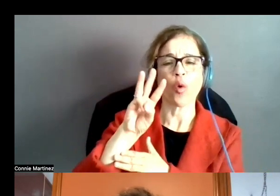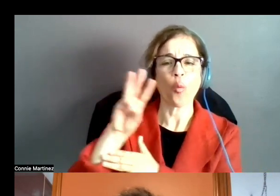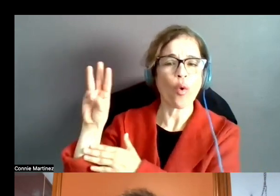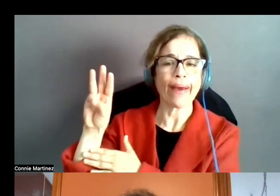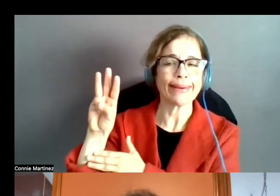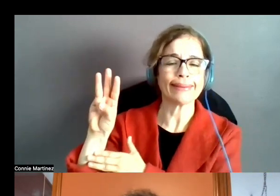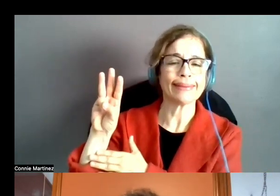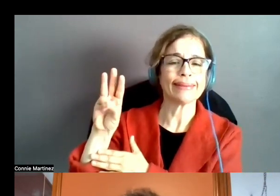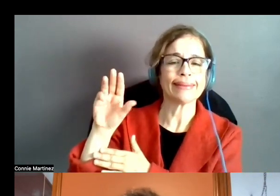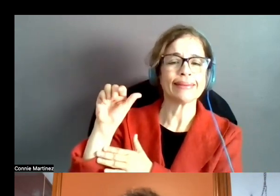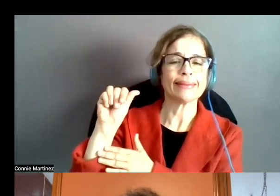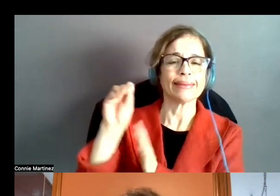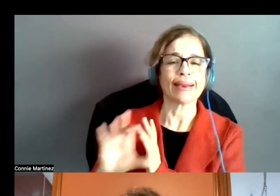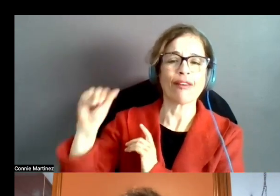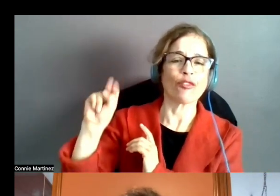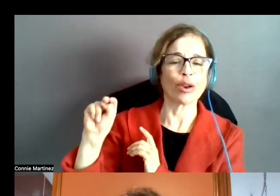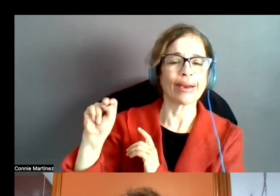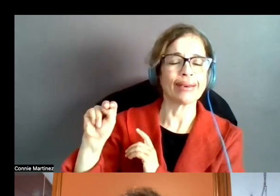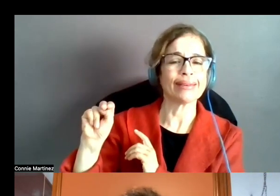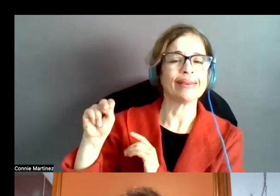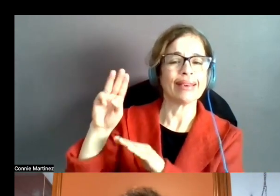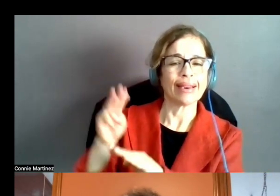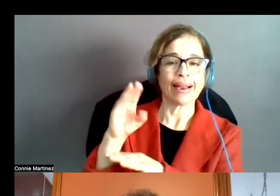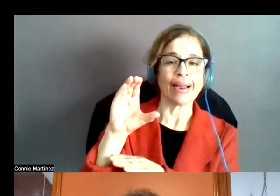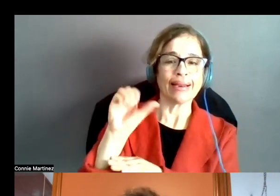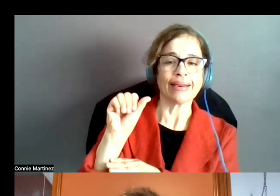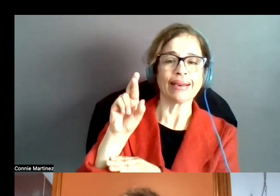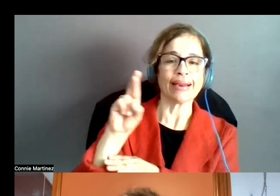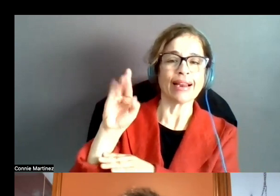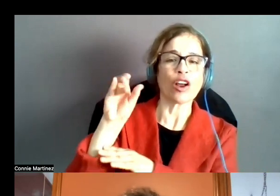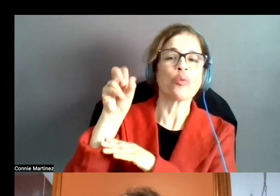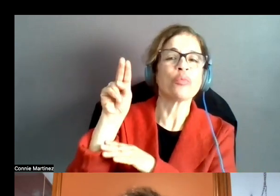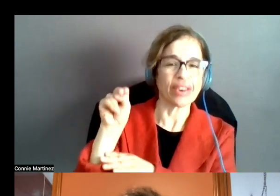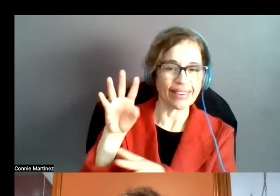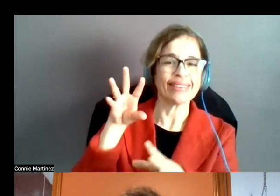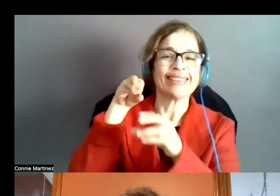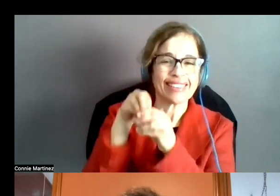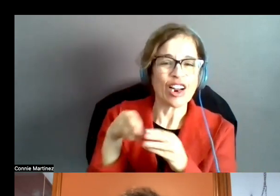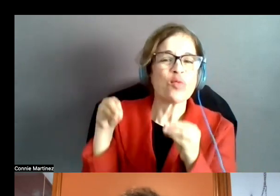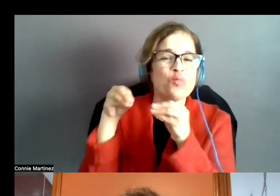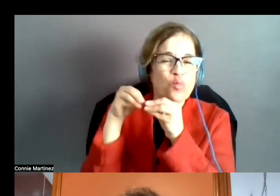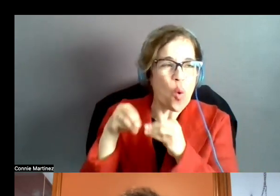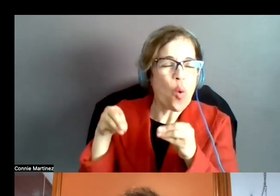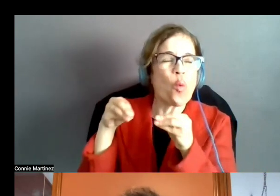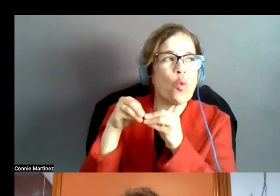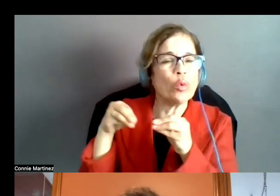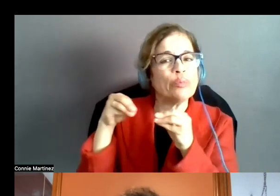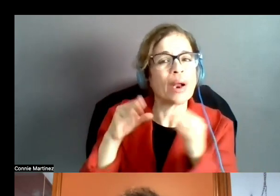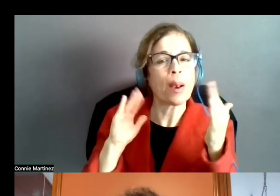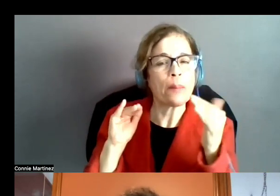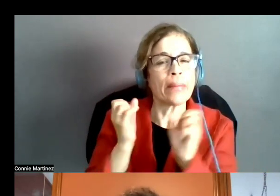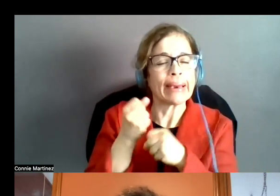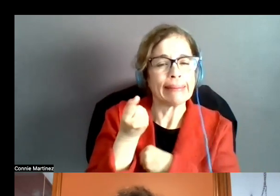influence. So that's, and also Caribbean, I should include. So that's more or less the, I hope I'm